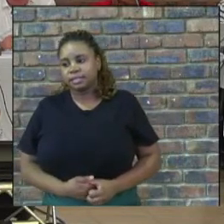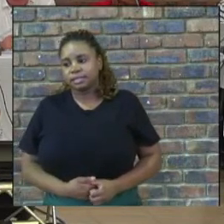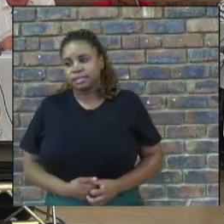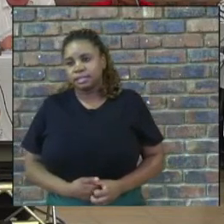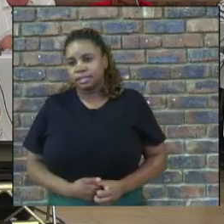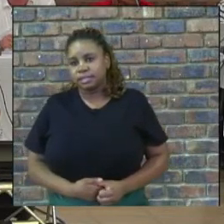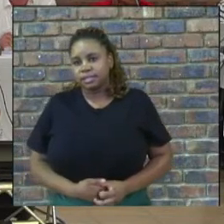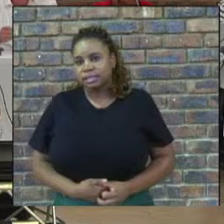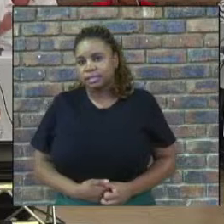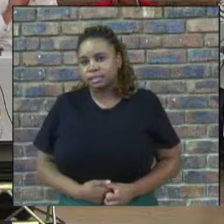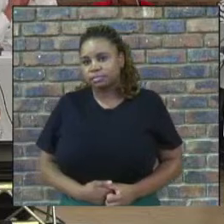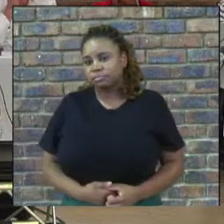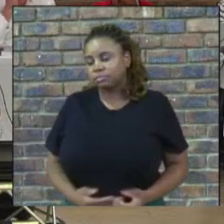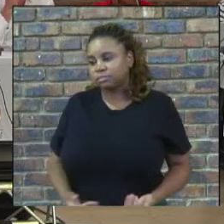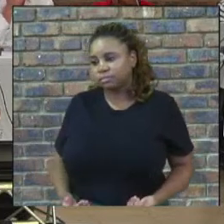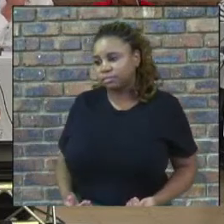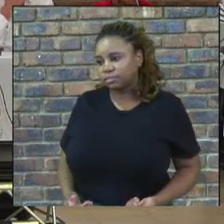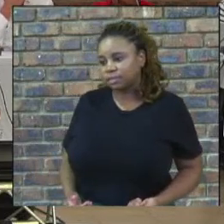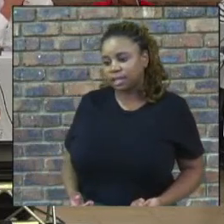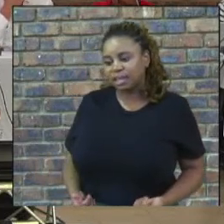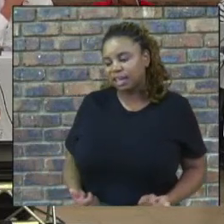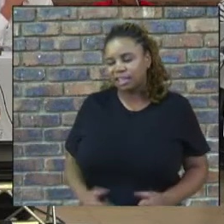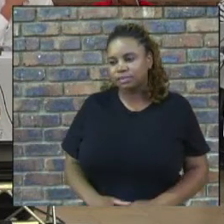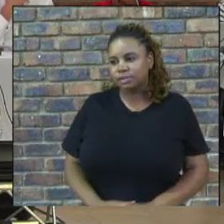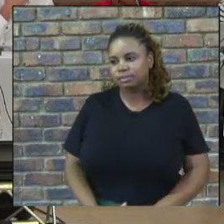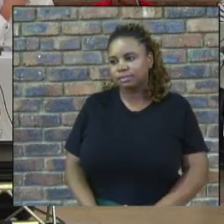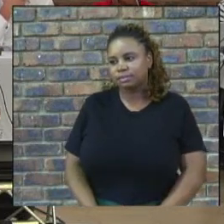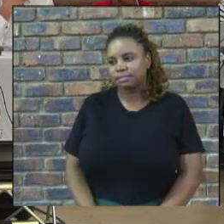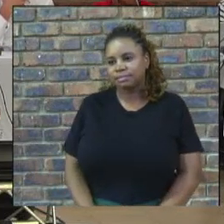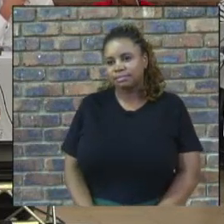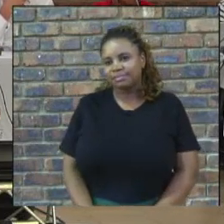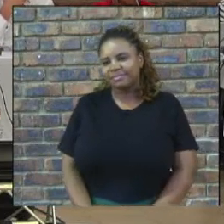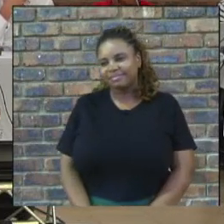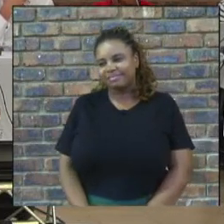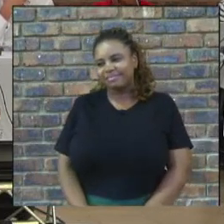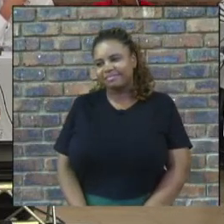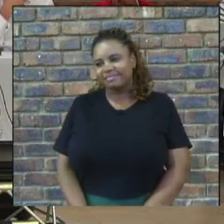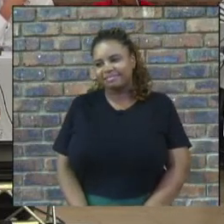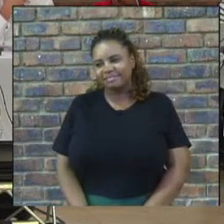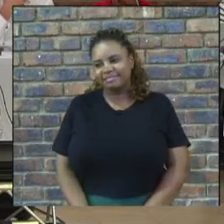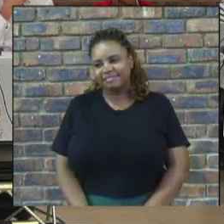Fanak address. Where about go baking? Masha?